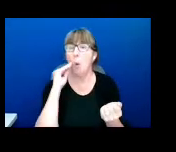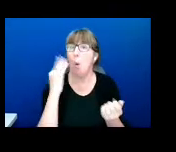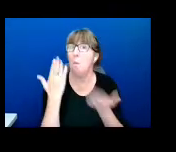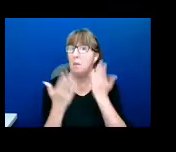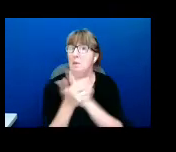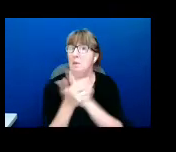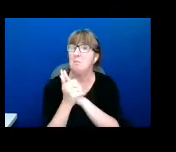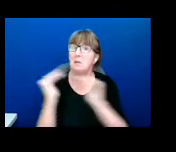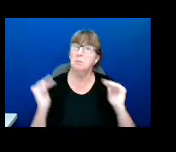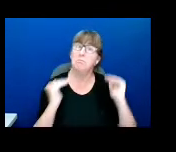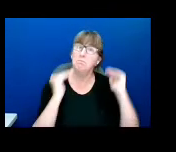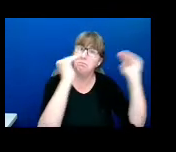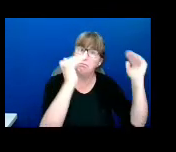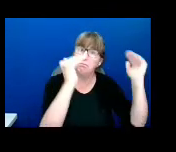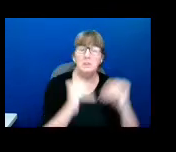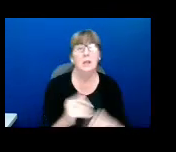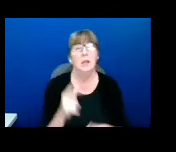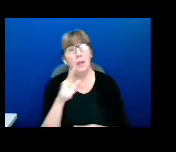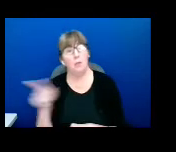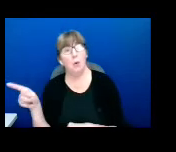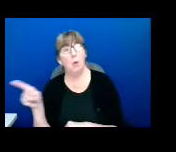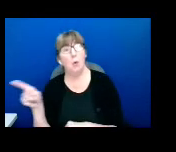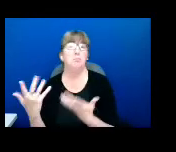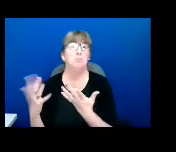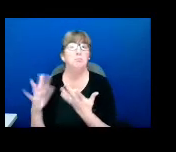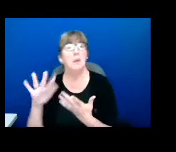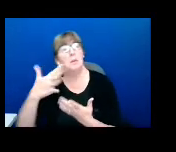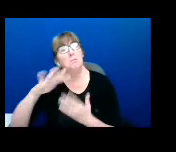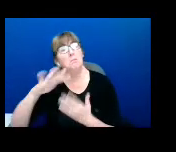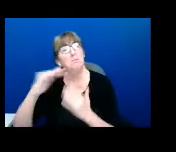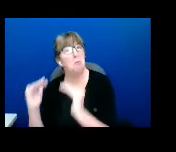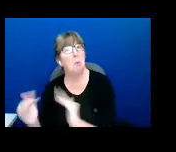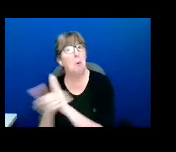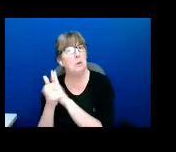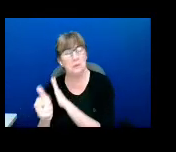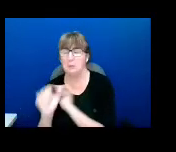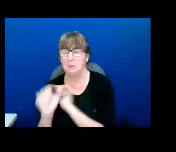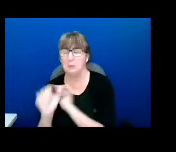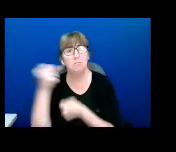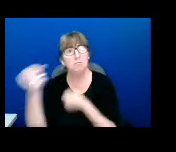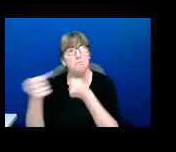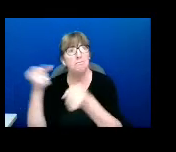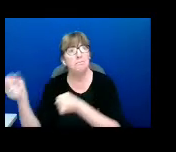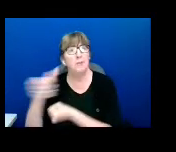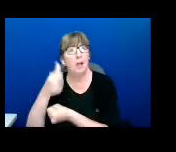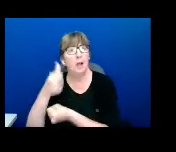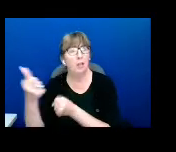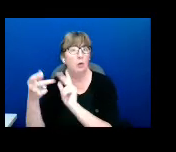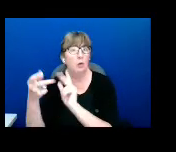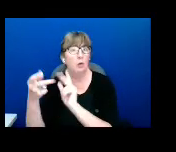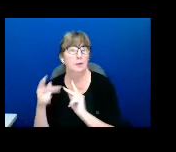participate, as well as those students that are maybe just have a lower skill base. What students make good